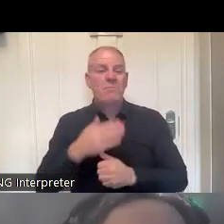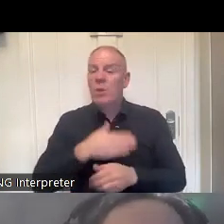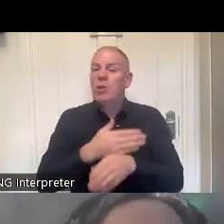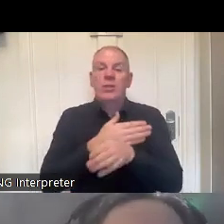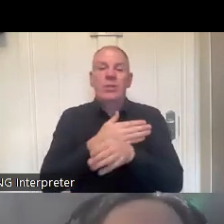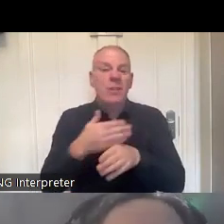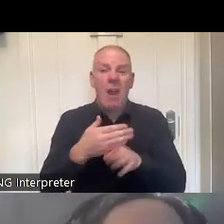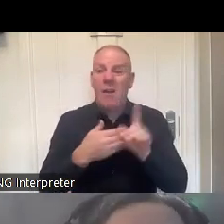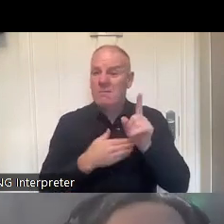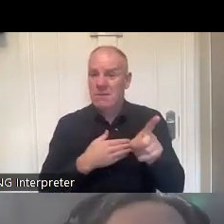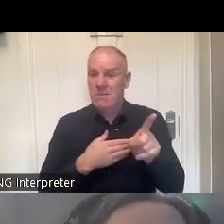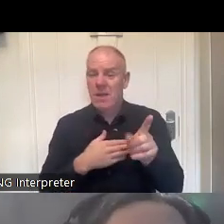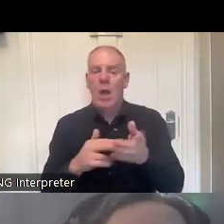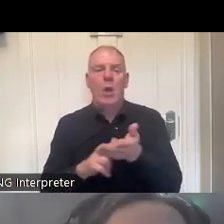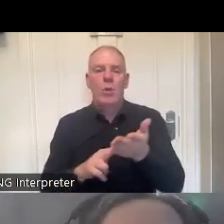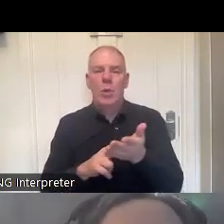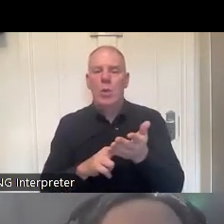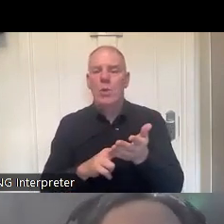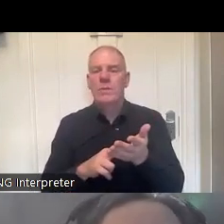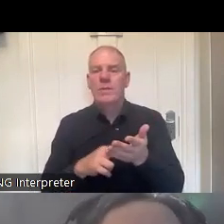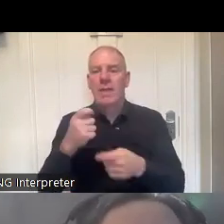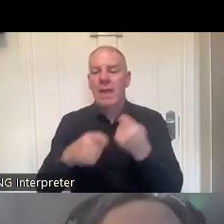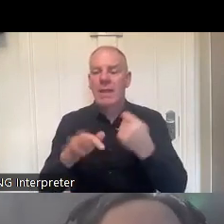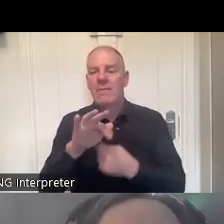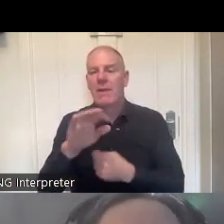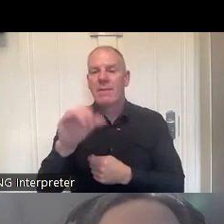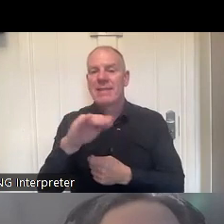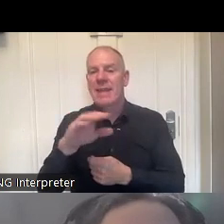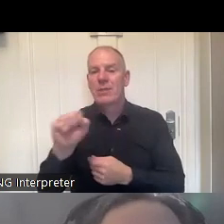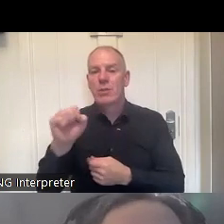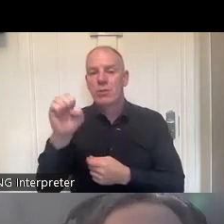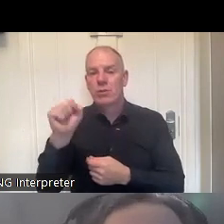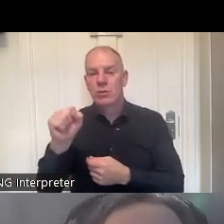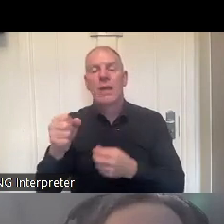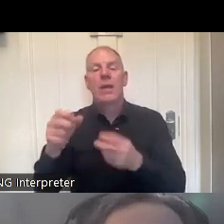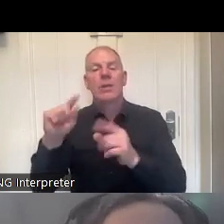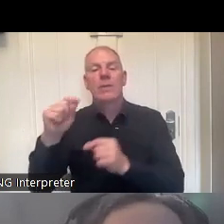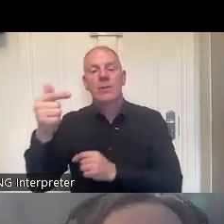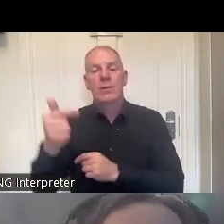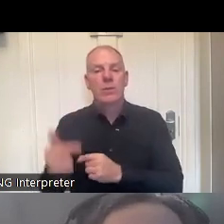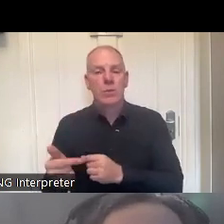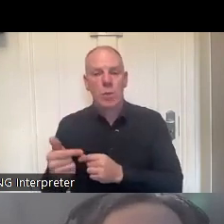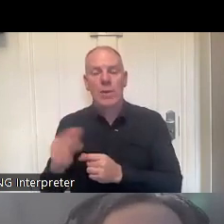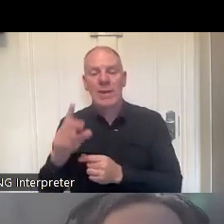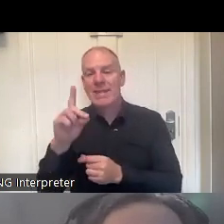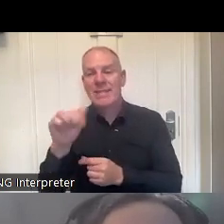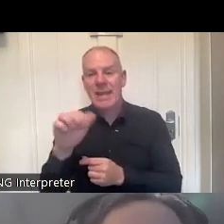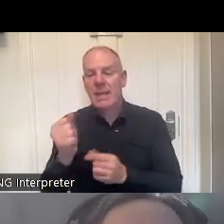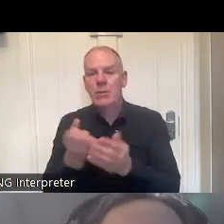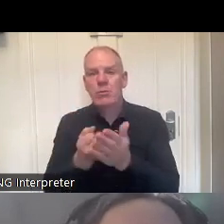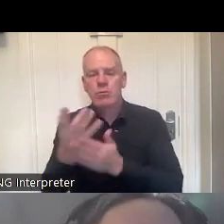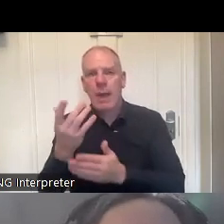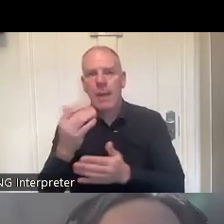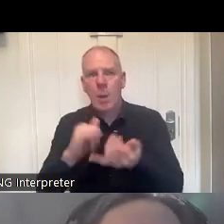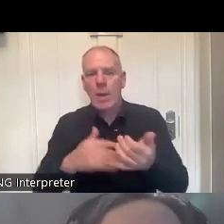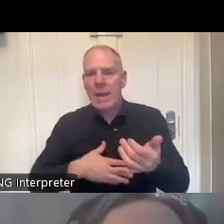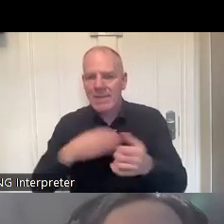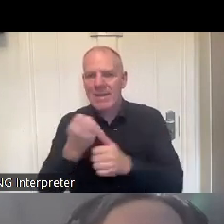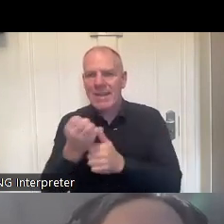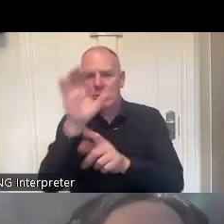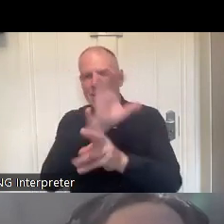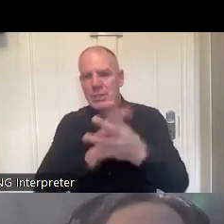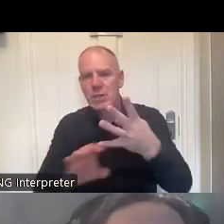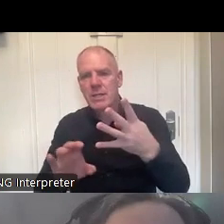point and used Census 2022 data to describe the populations in each of the health regions, and also produced was